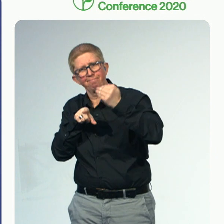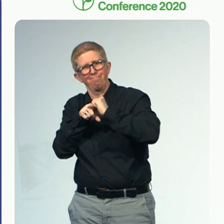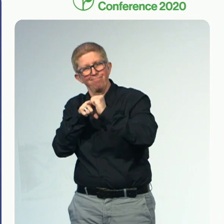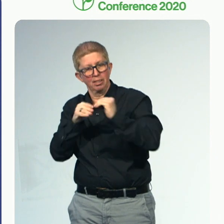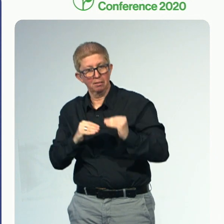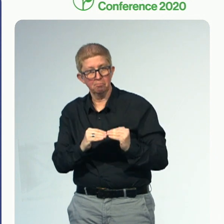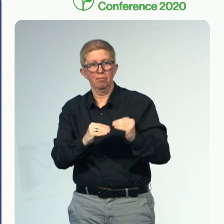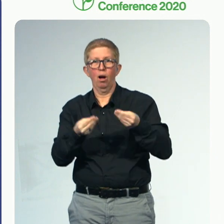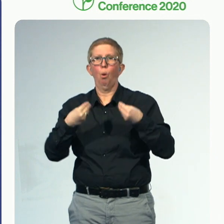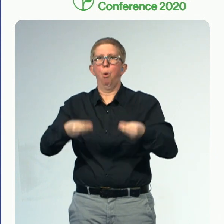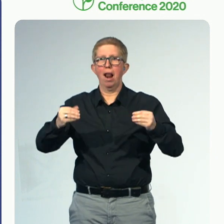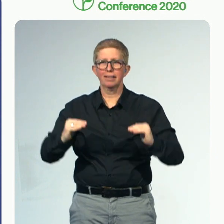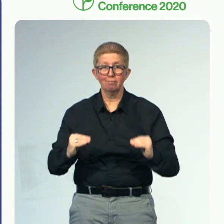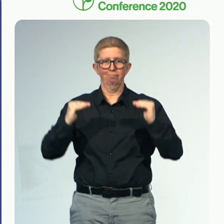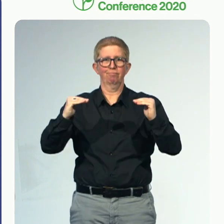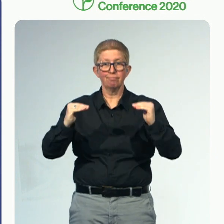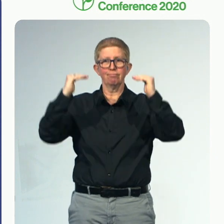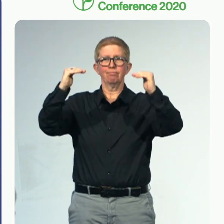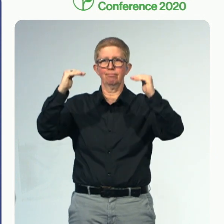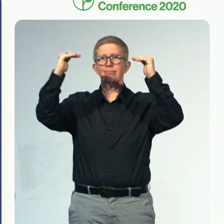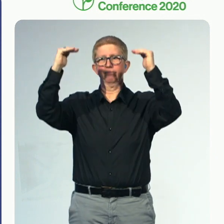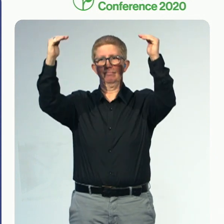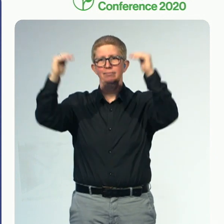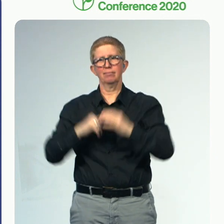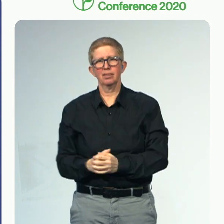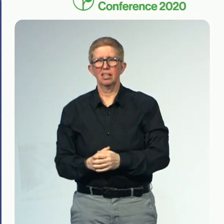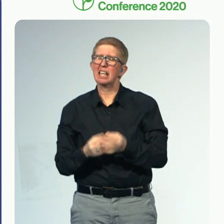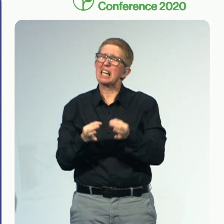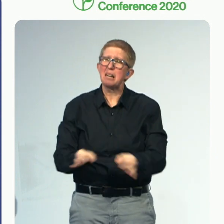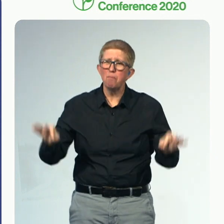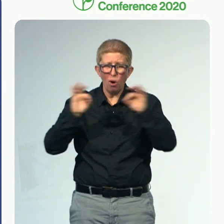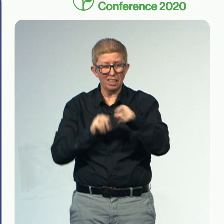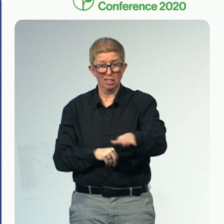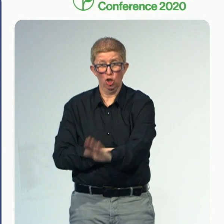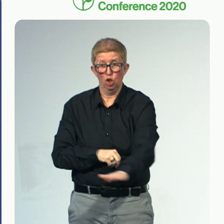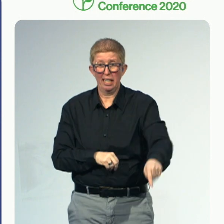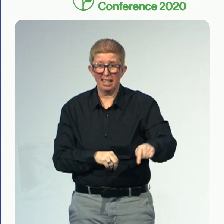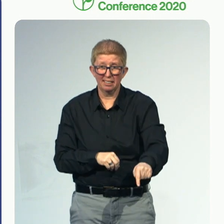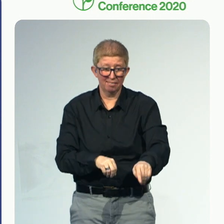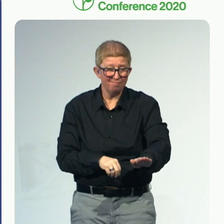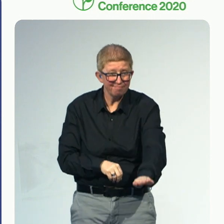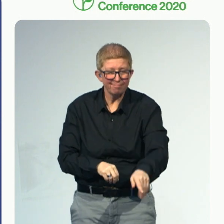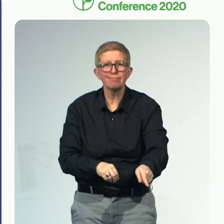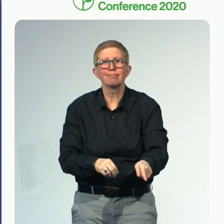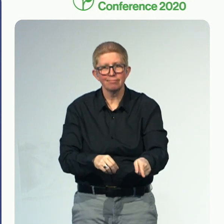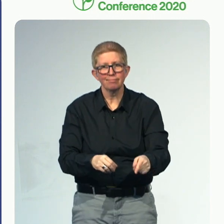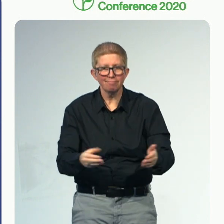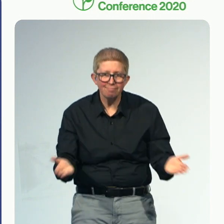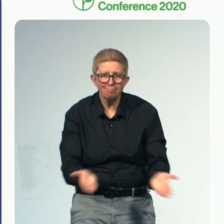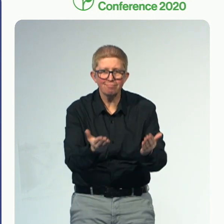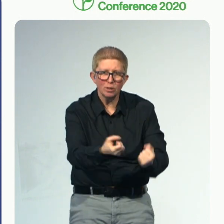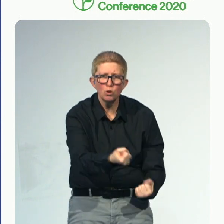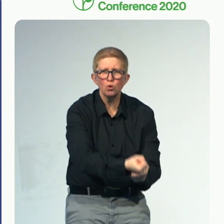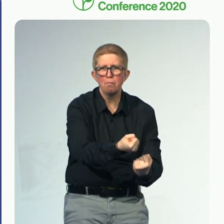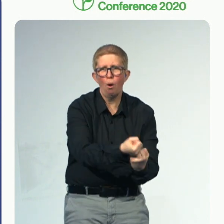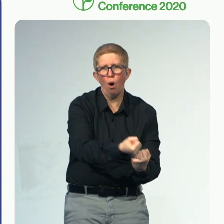lot of emphasis also now on early childhood care and education. And I think in our sector, in early child development, because there's research to show,